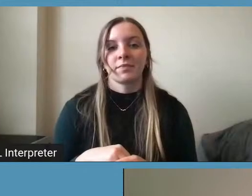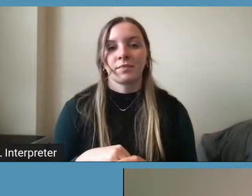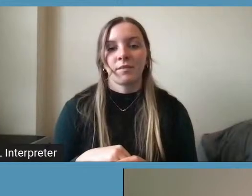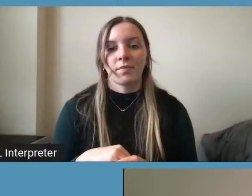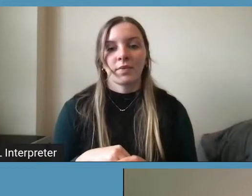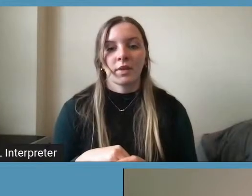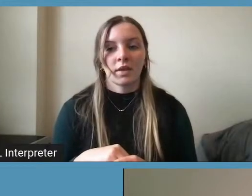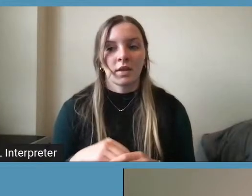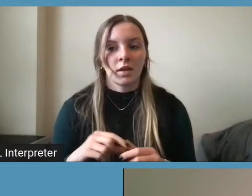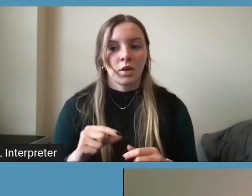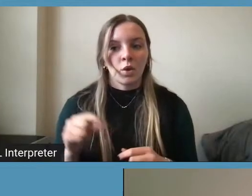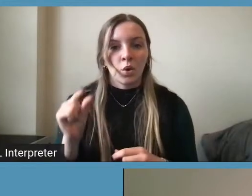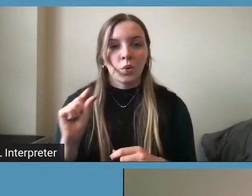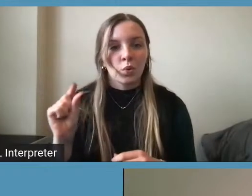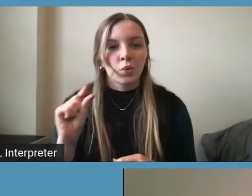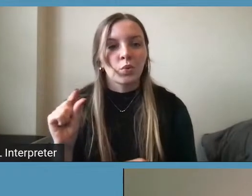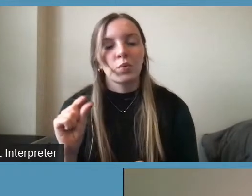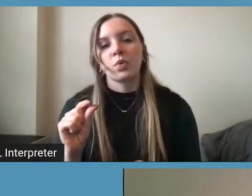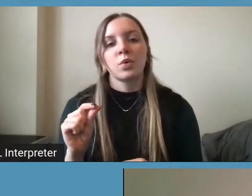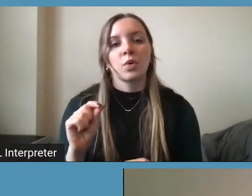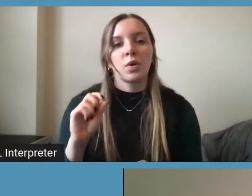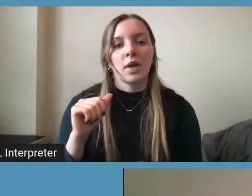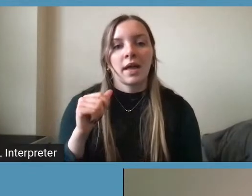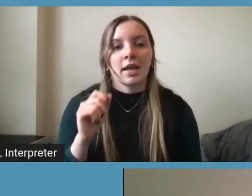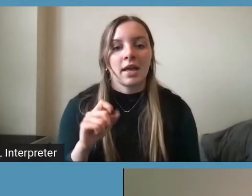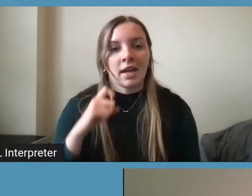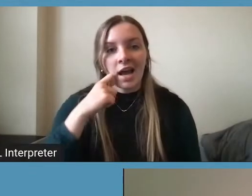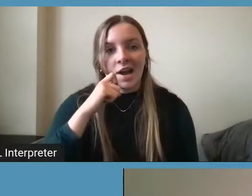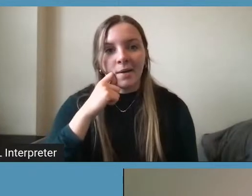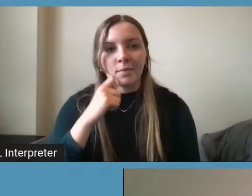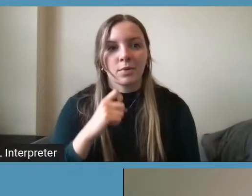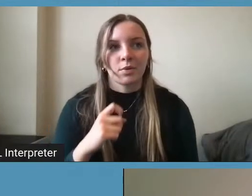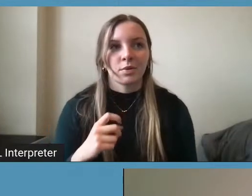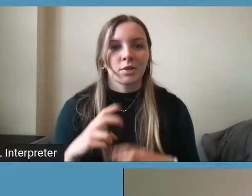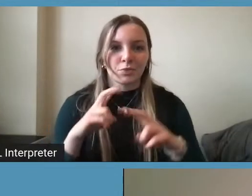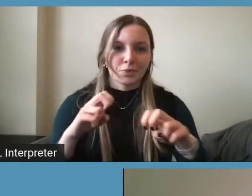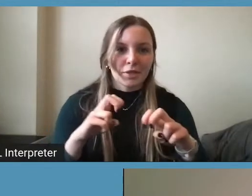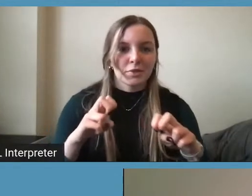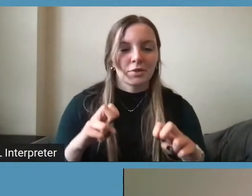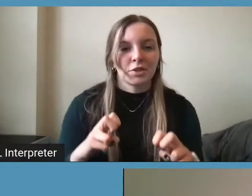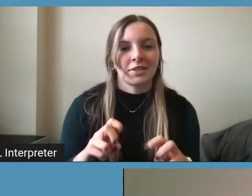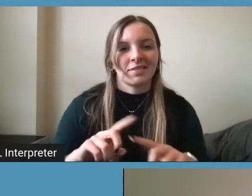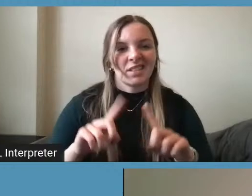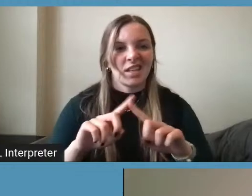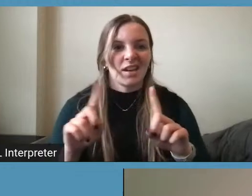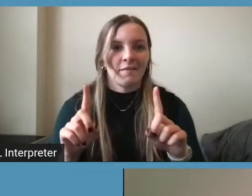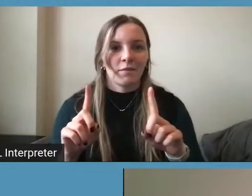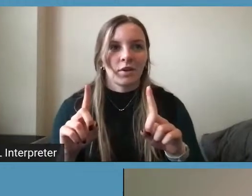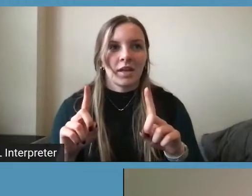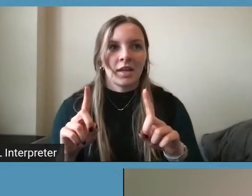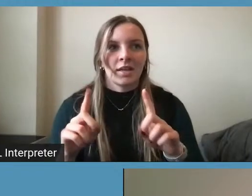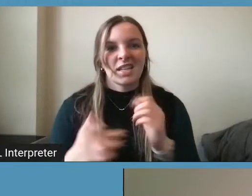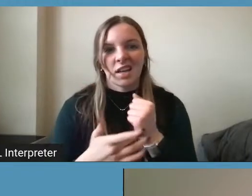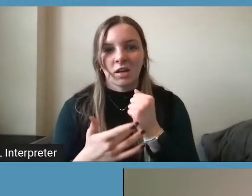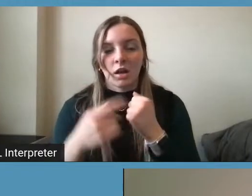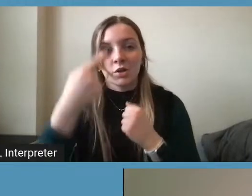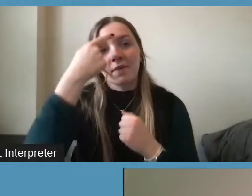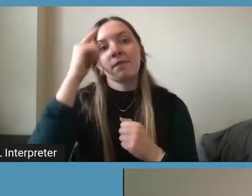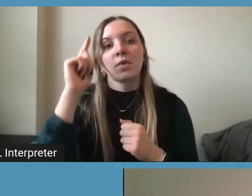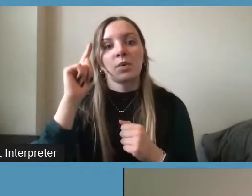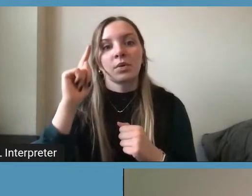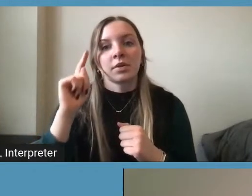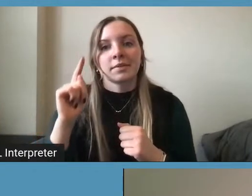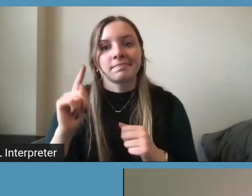of all the research that's been happening around the self-driving cars to do that kind of stuff. There are